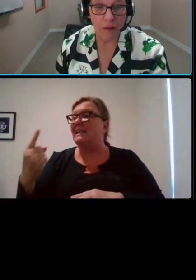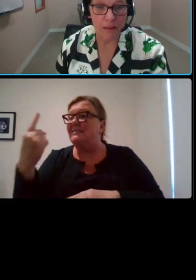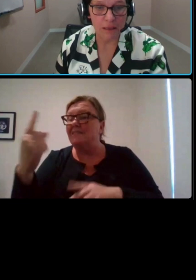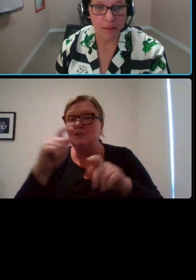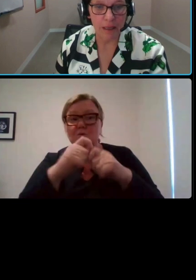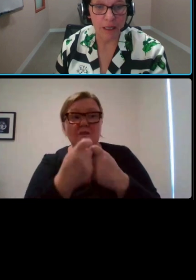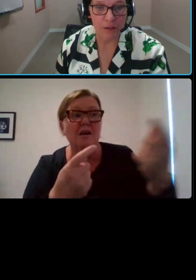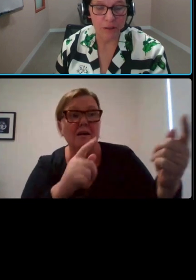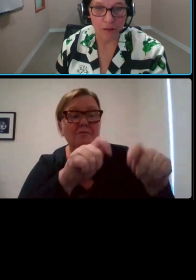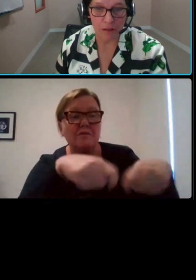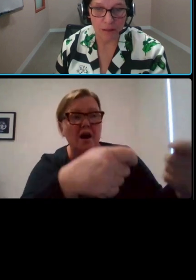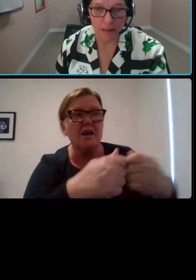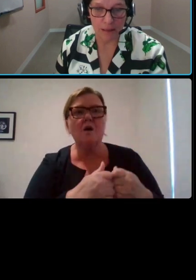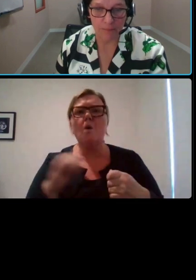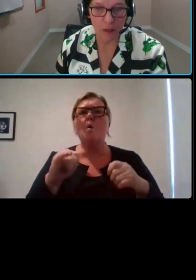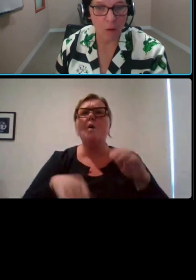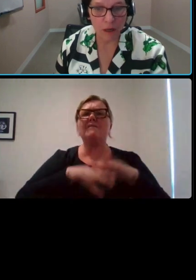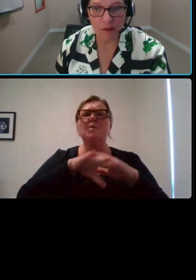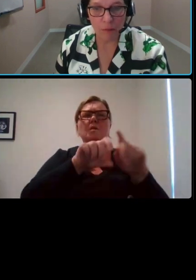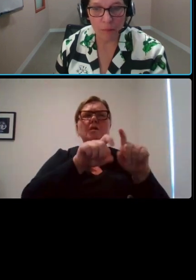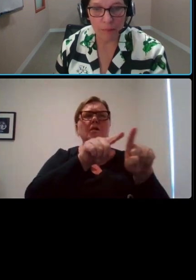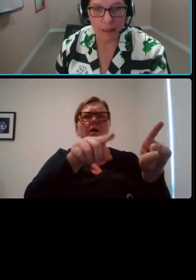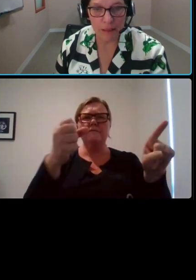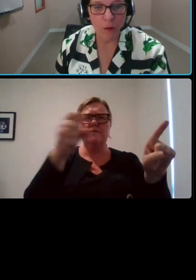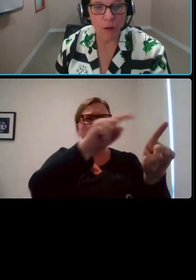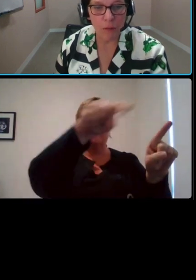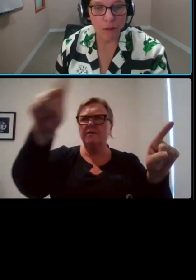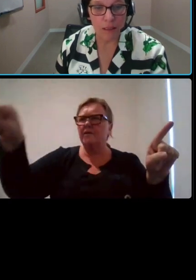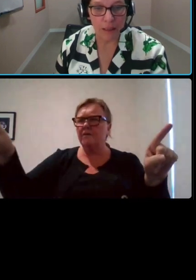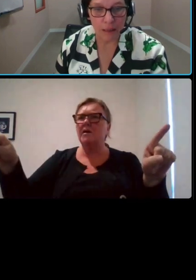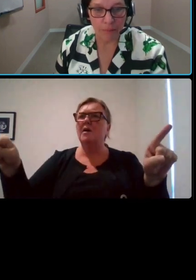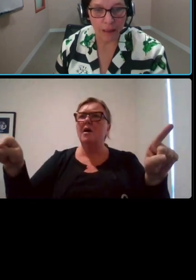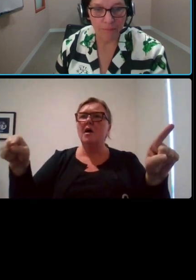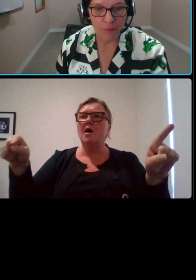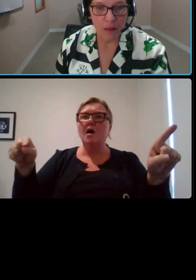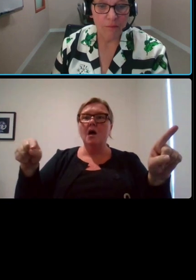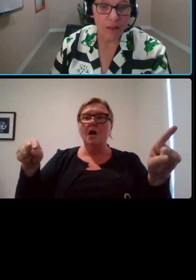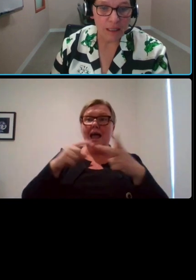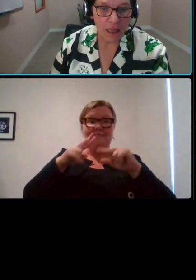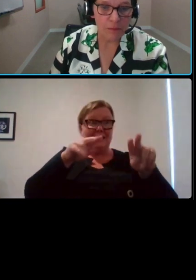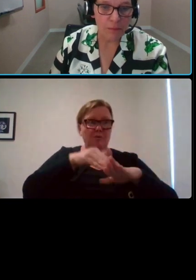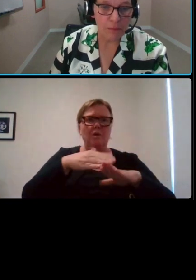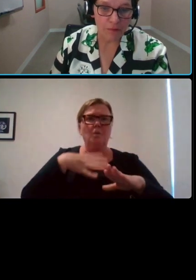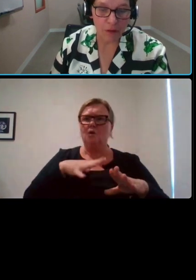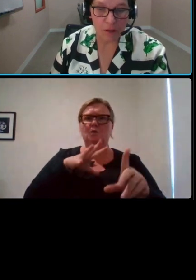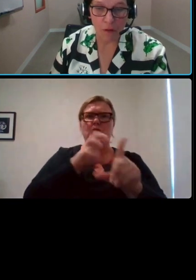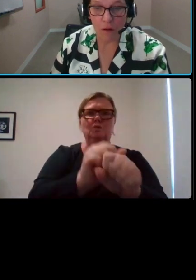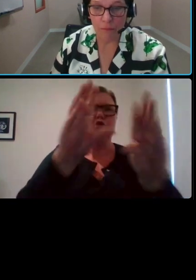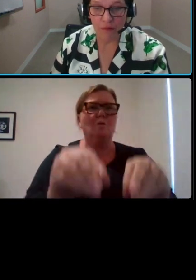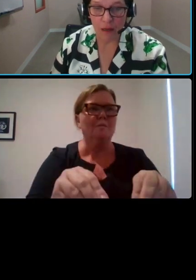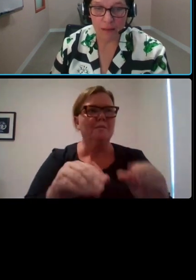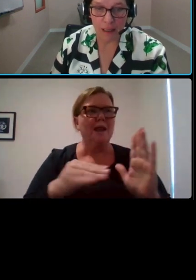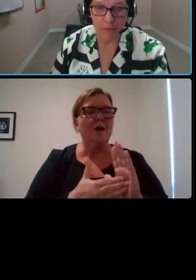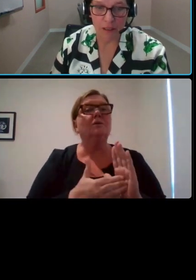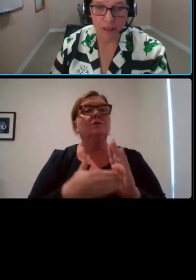level as well as systemic issues across the sector. Whatever the problem is, we want to nip it in the bud. For details, please refer to